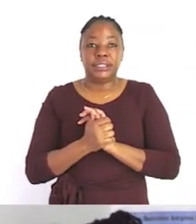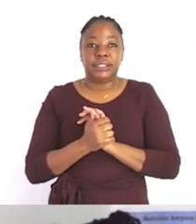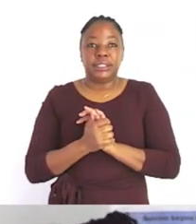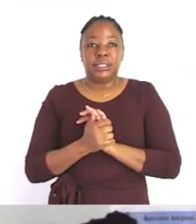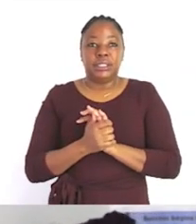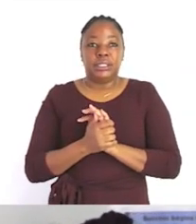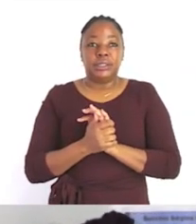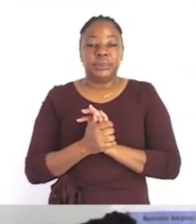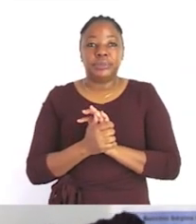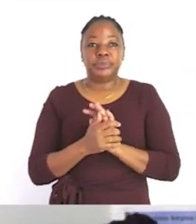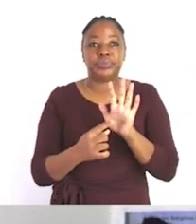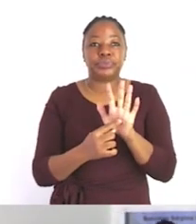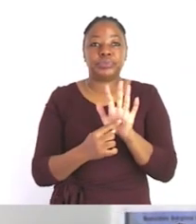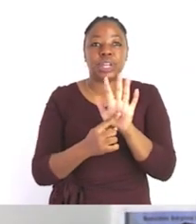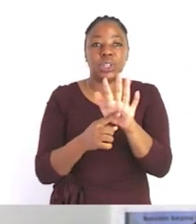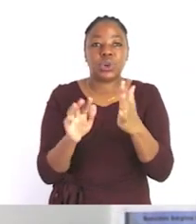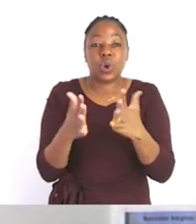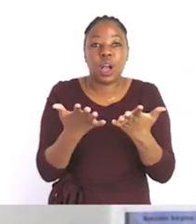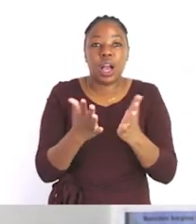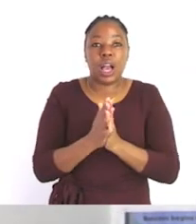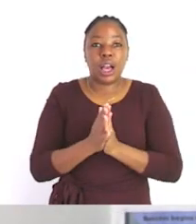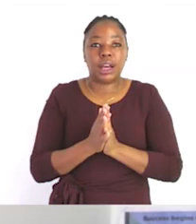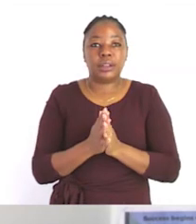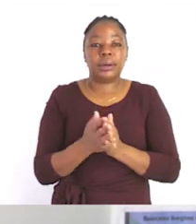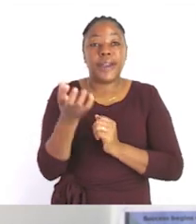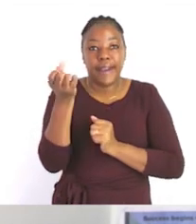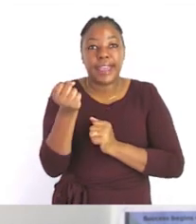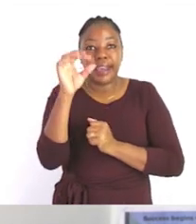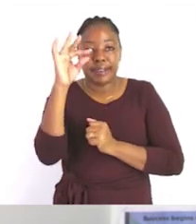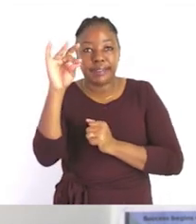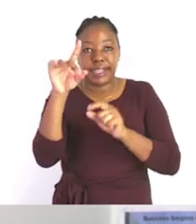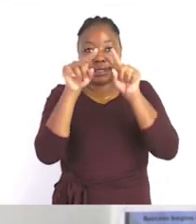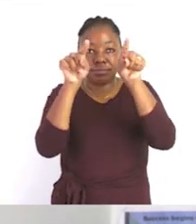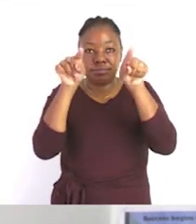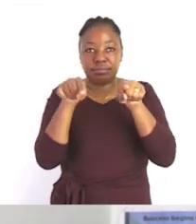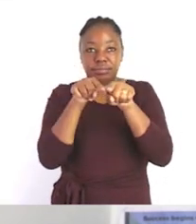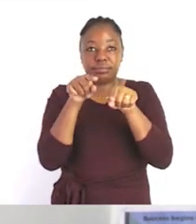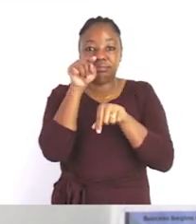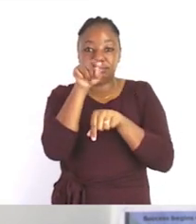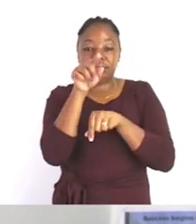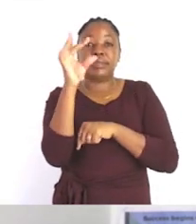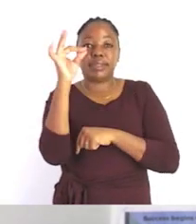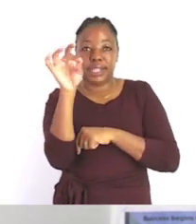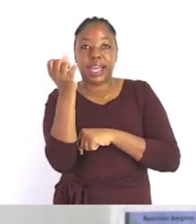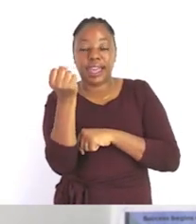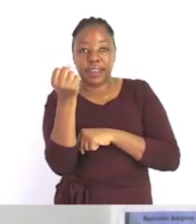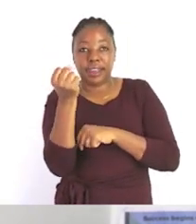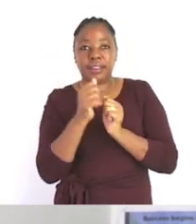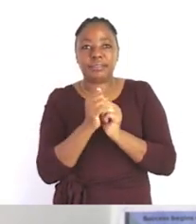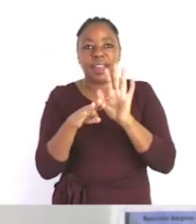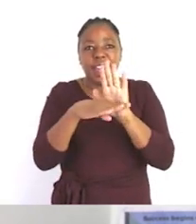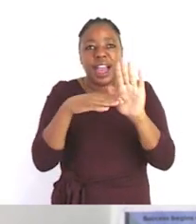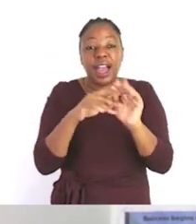On our board, we have 8 in a box. Now we want to find out what half of 8